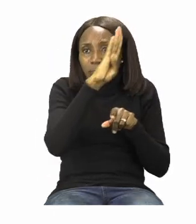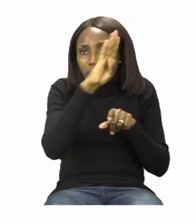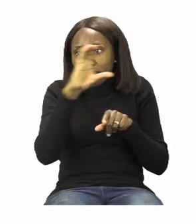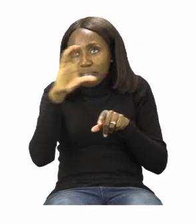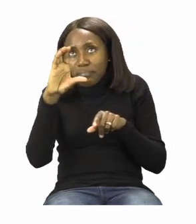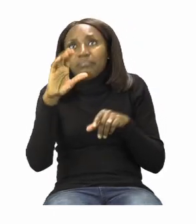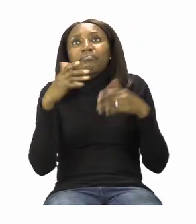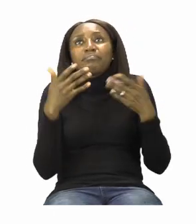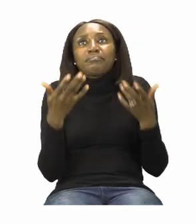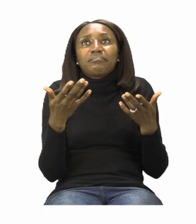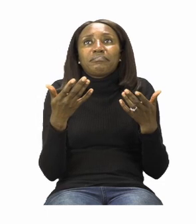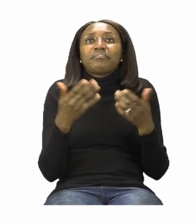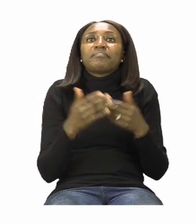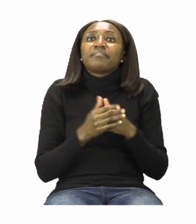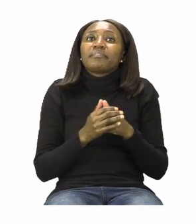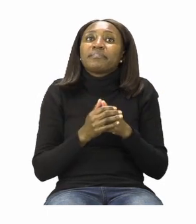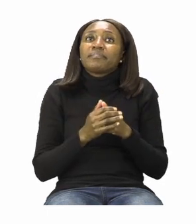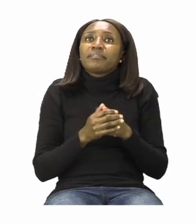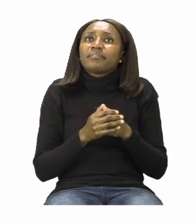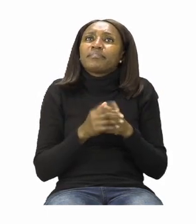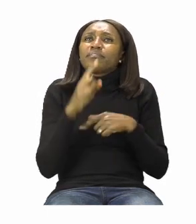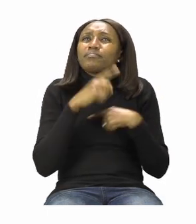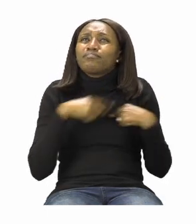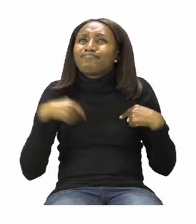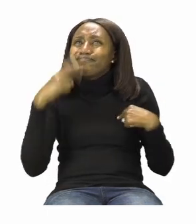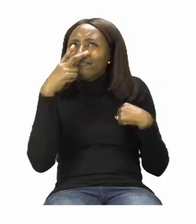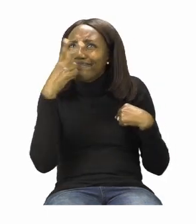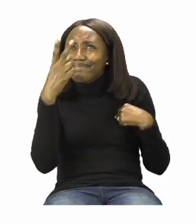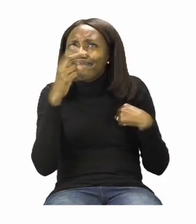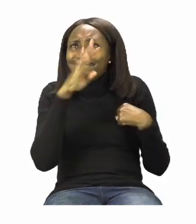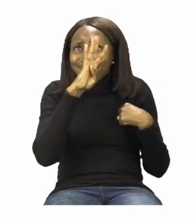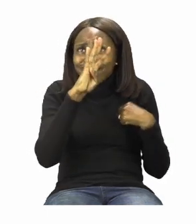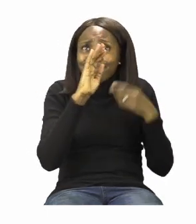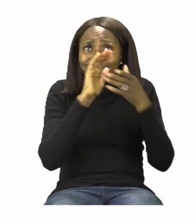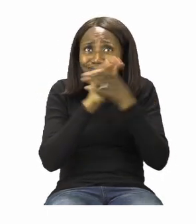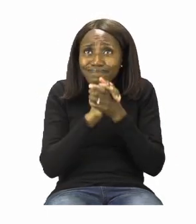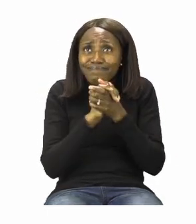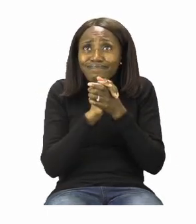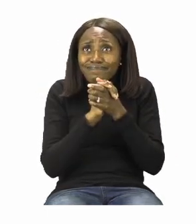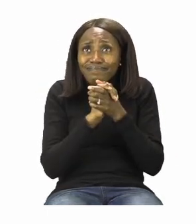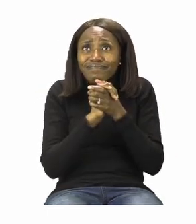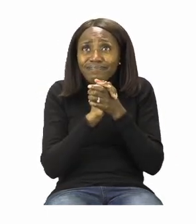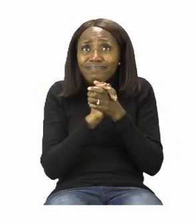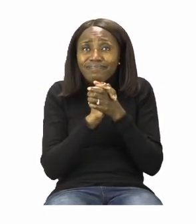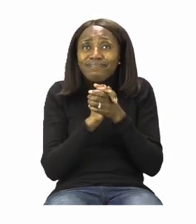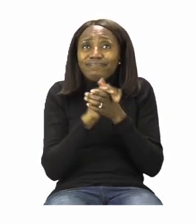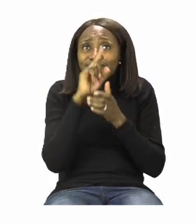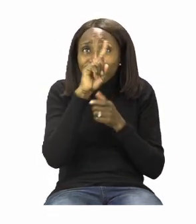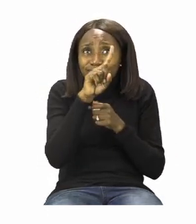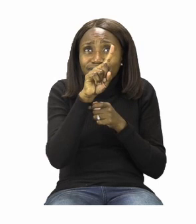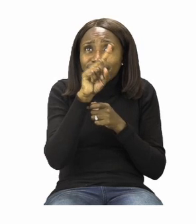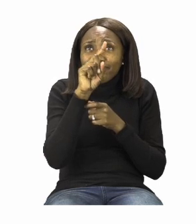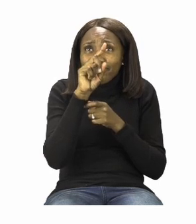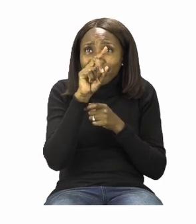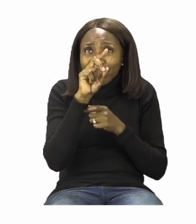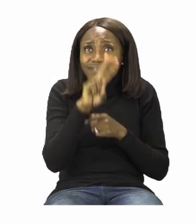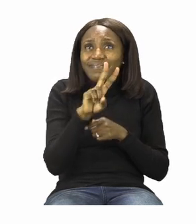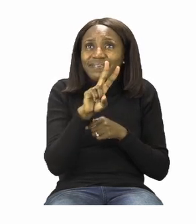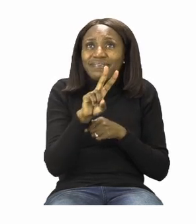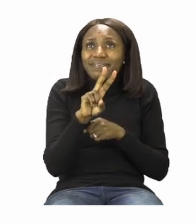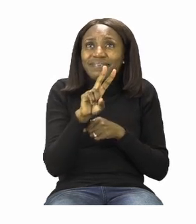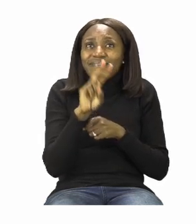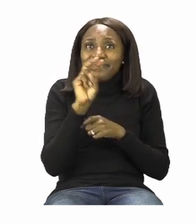them. Now, we have 4 friends. Let's count them just to make sure. 1,